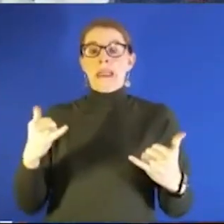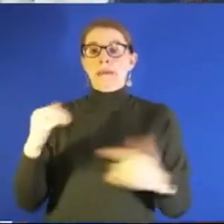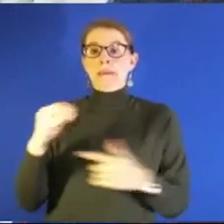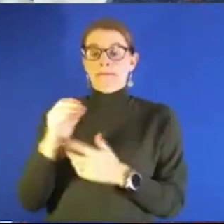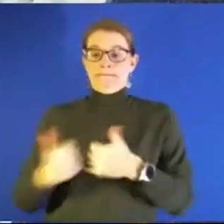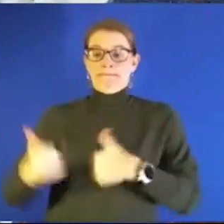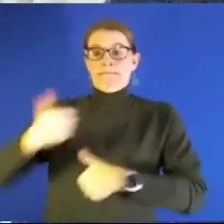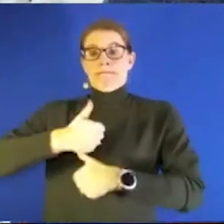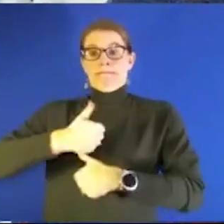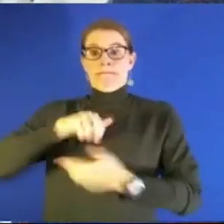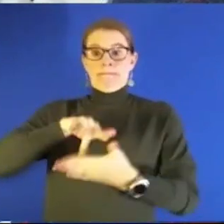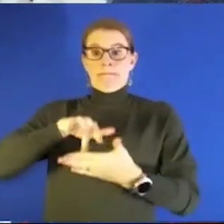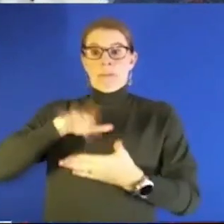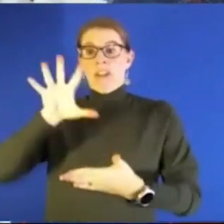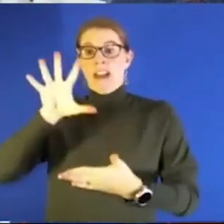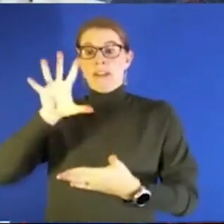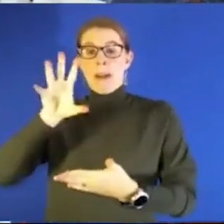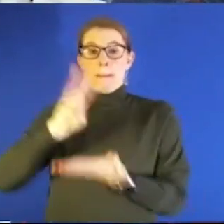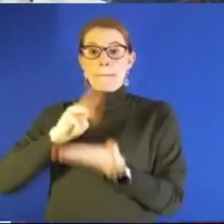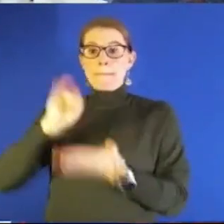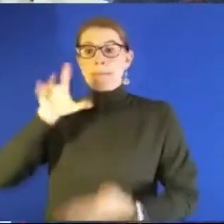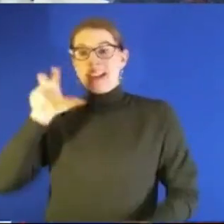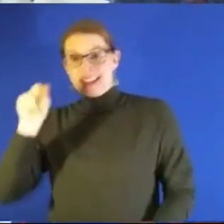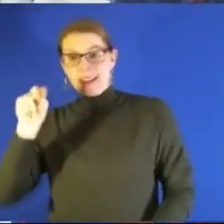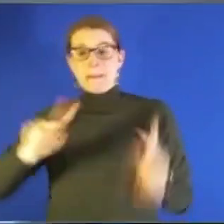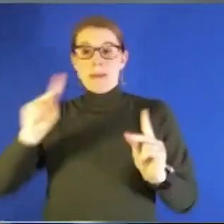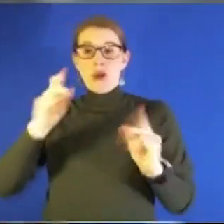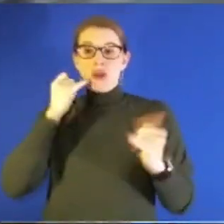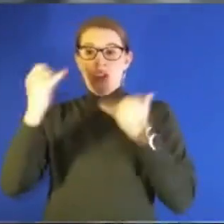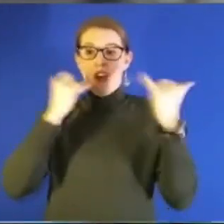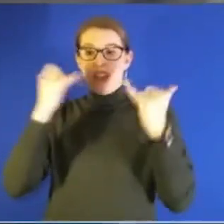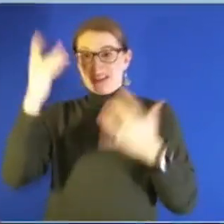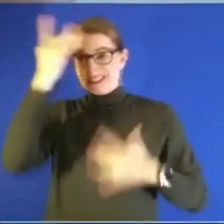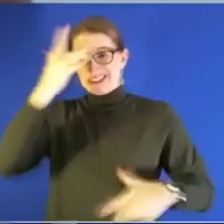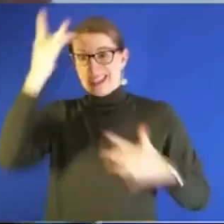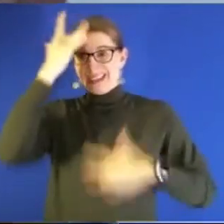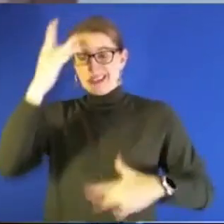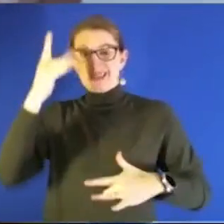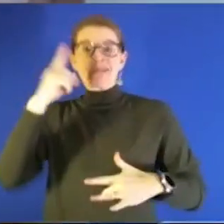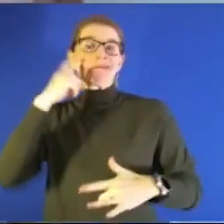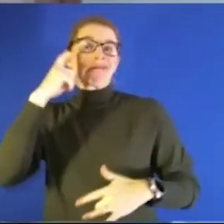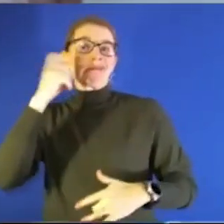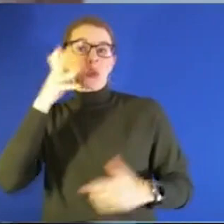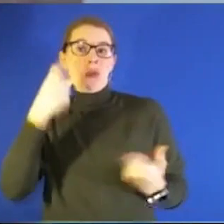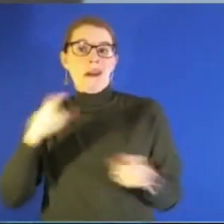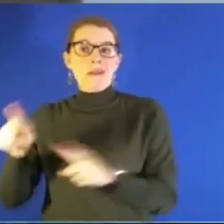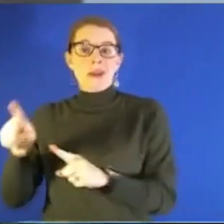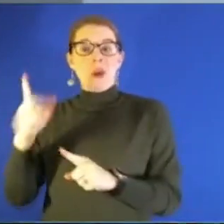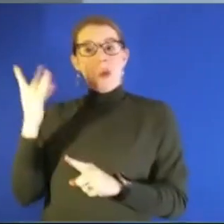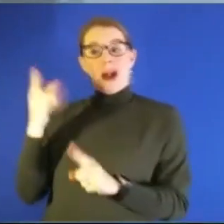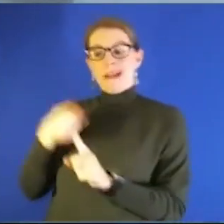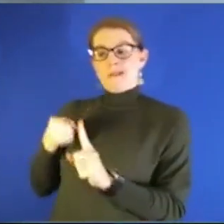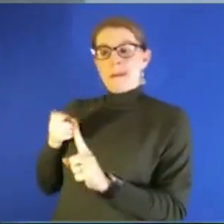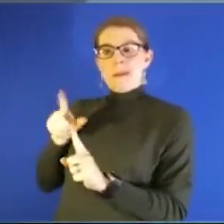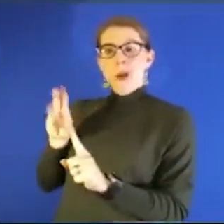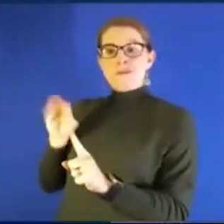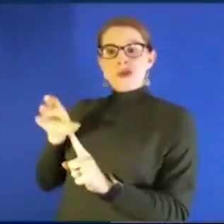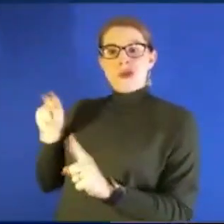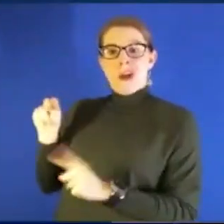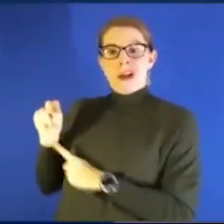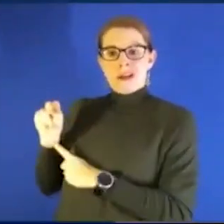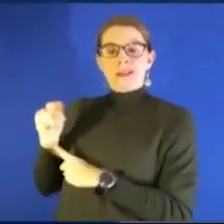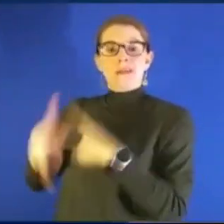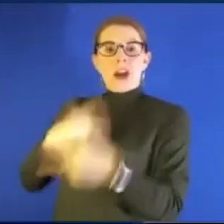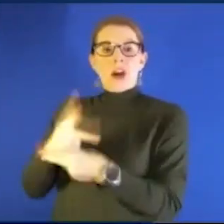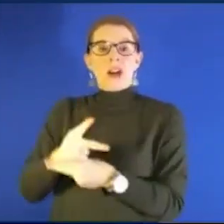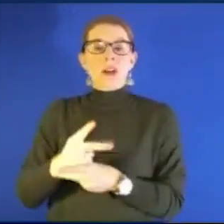people to call in sick. That's nationwide. And this is all thanks to the Omicron variant. We will explore what is being done to minimize the